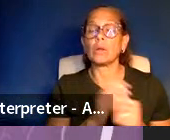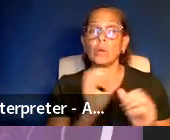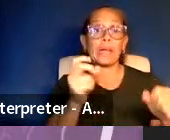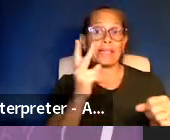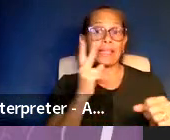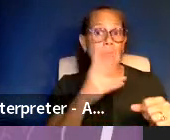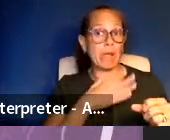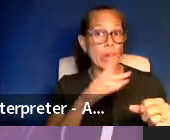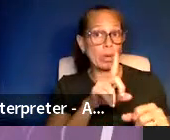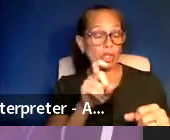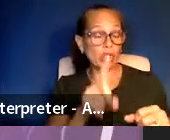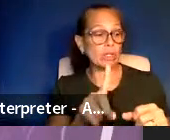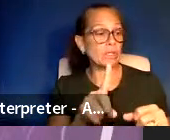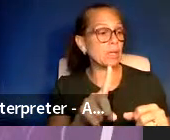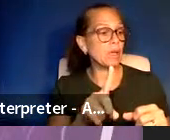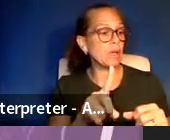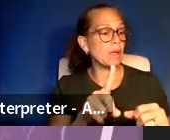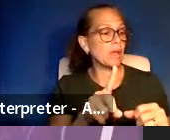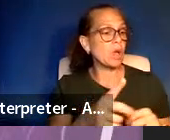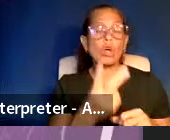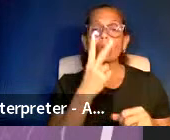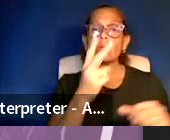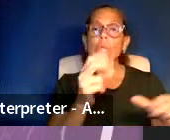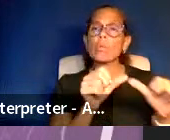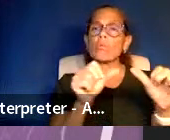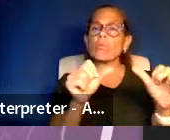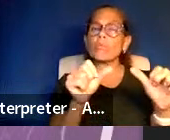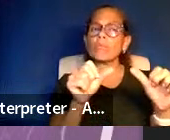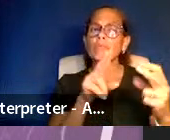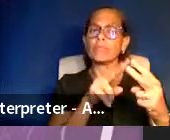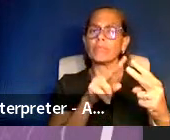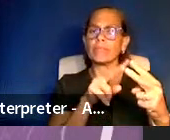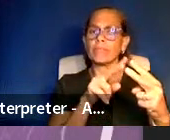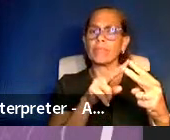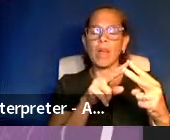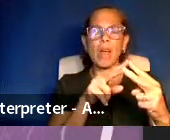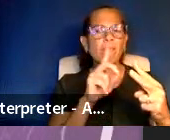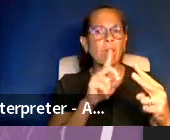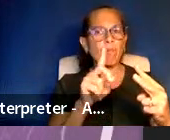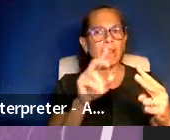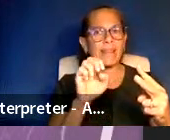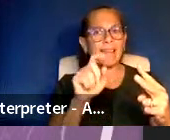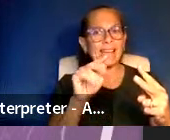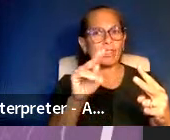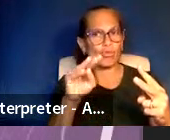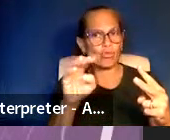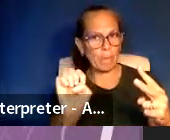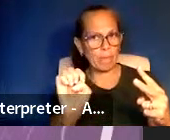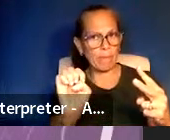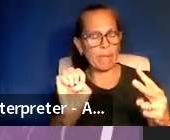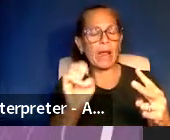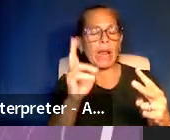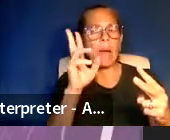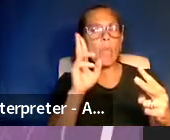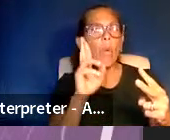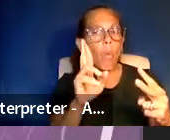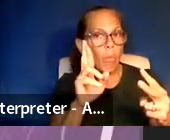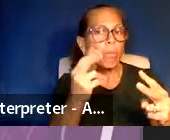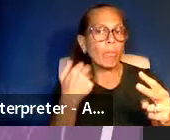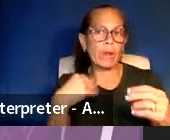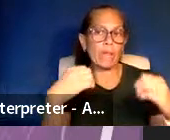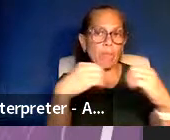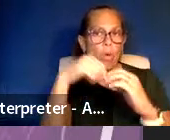my questions is there are two areas where there are extremes, and I hope we can have further conversations about